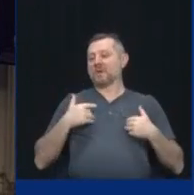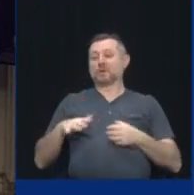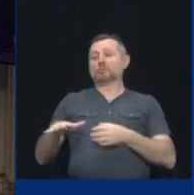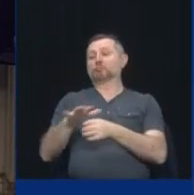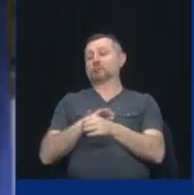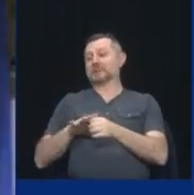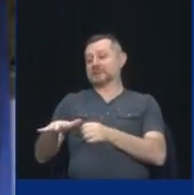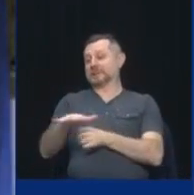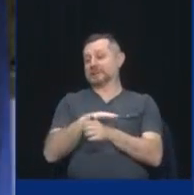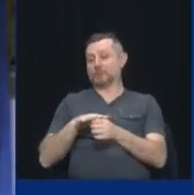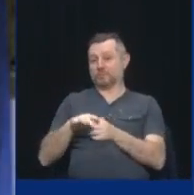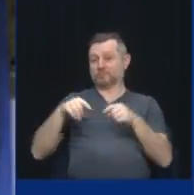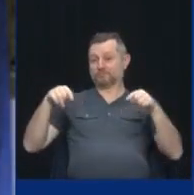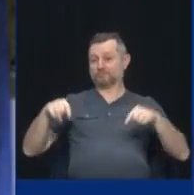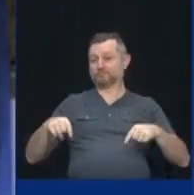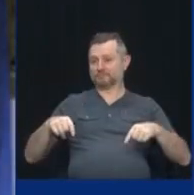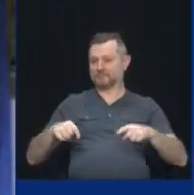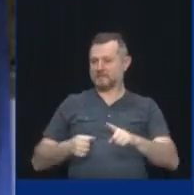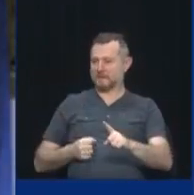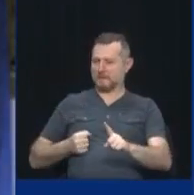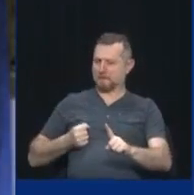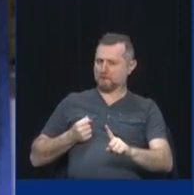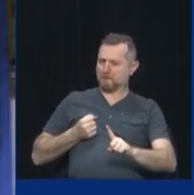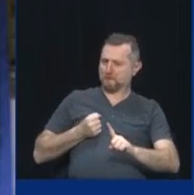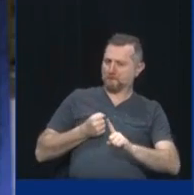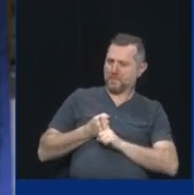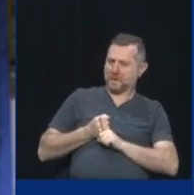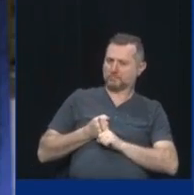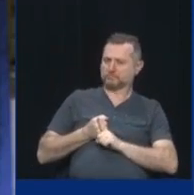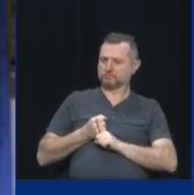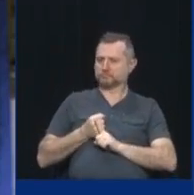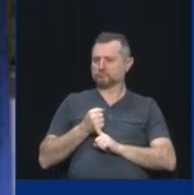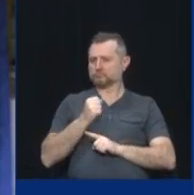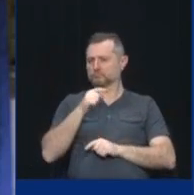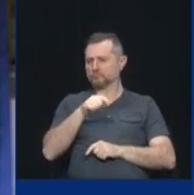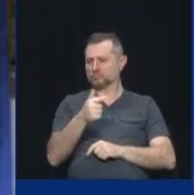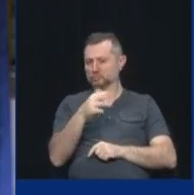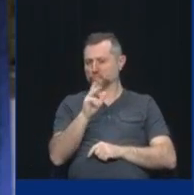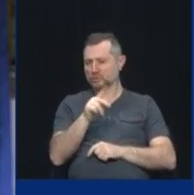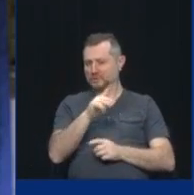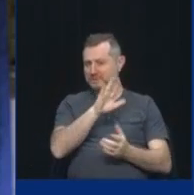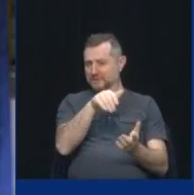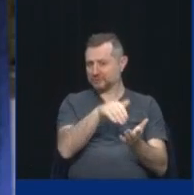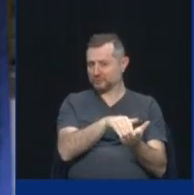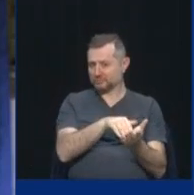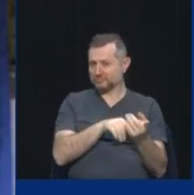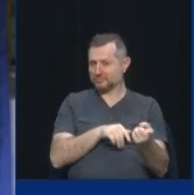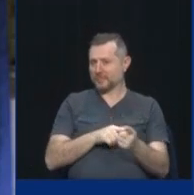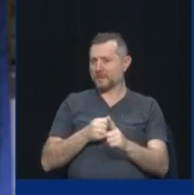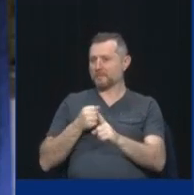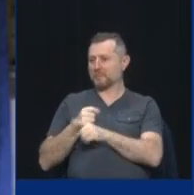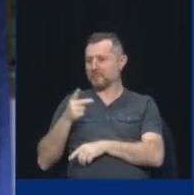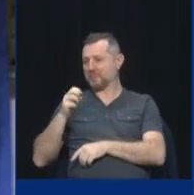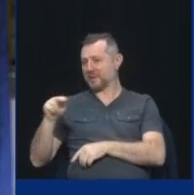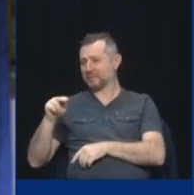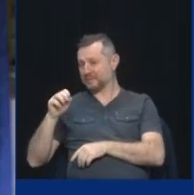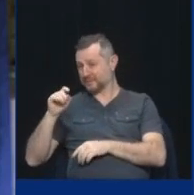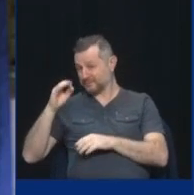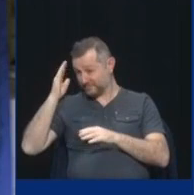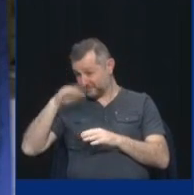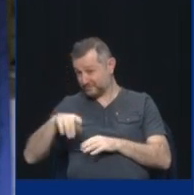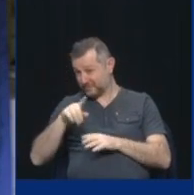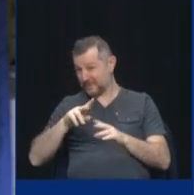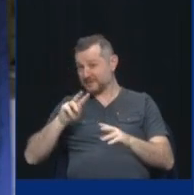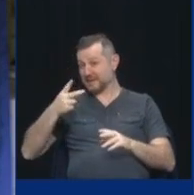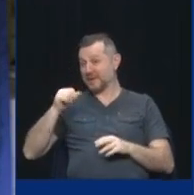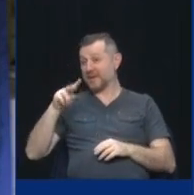effect. It'll affect Grand Central, it'll affect Penn. We saw when we opened the Second Avenue subway up